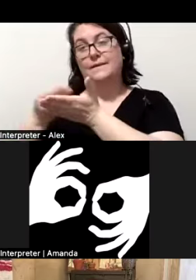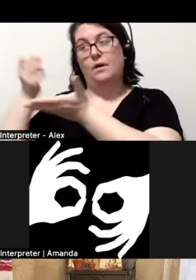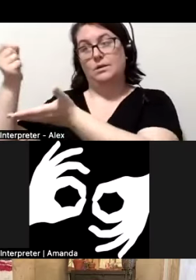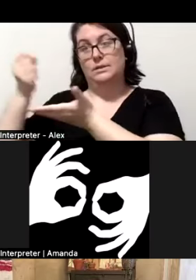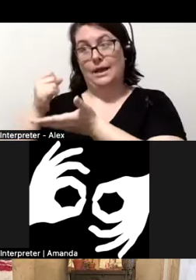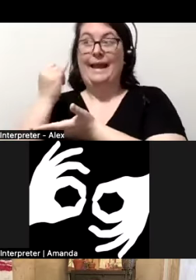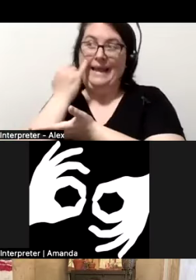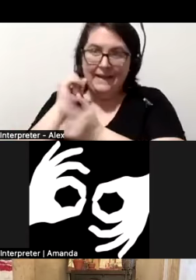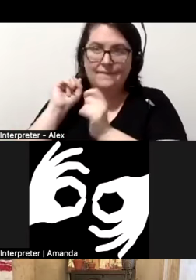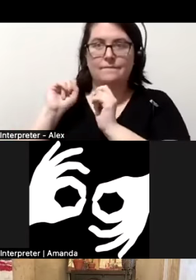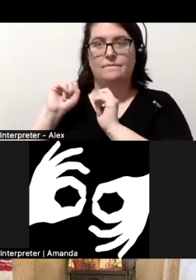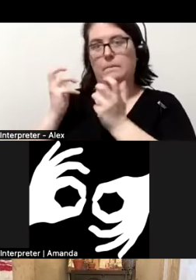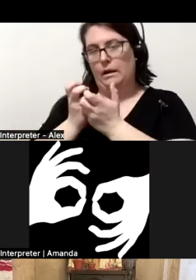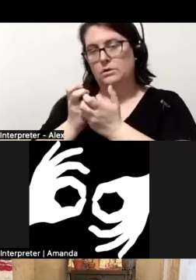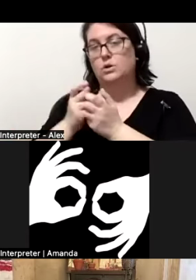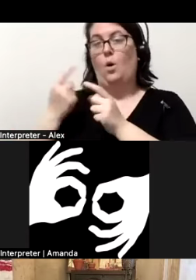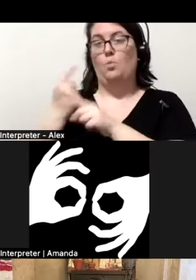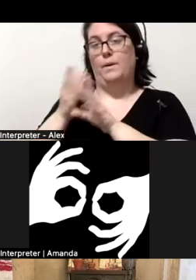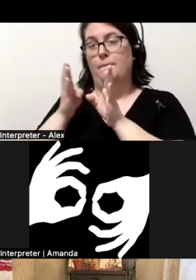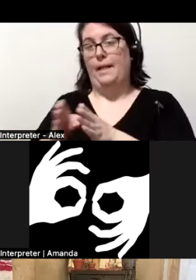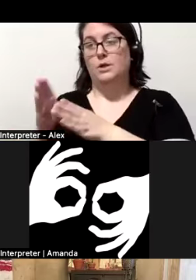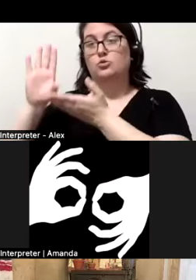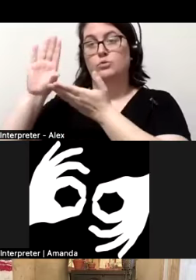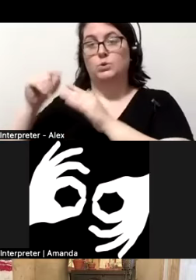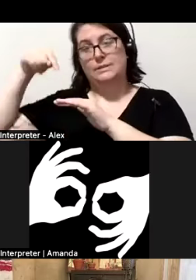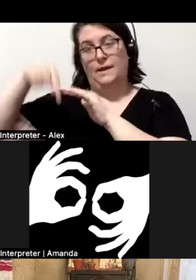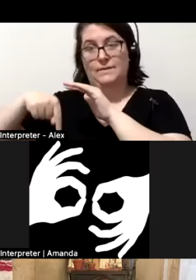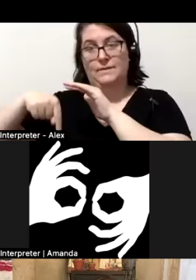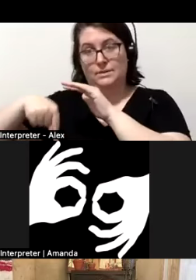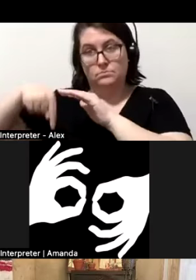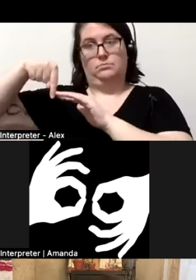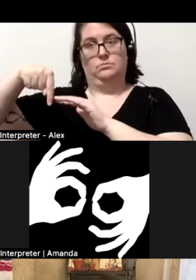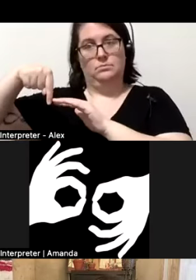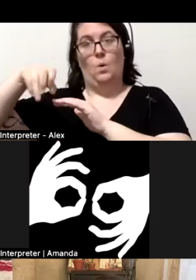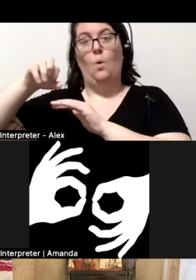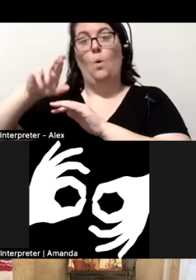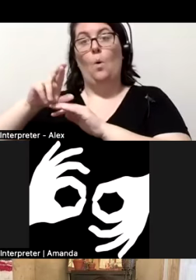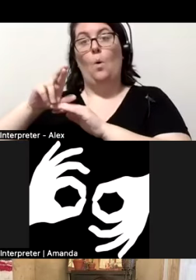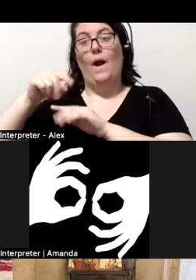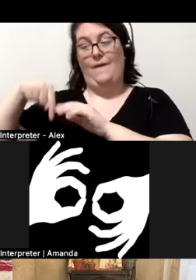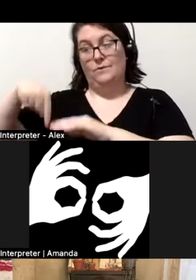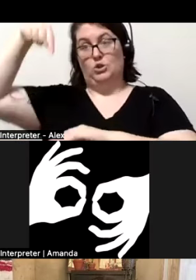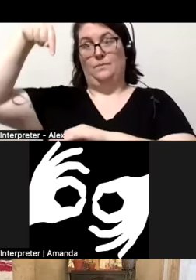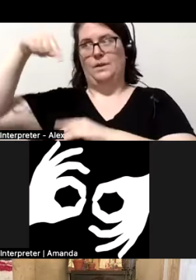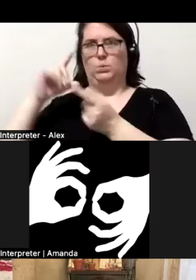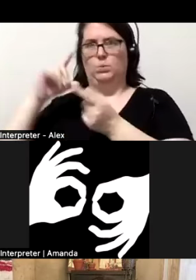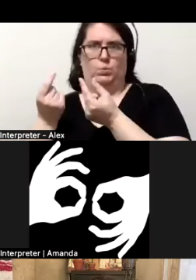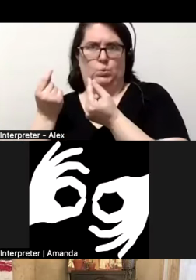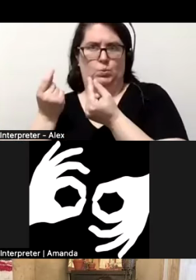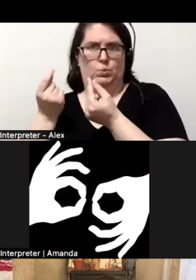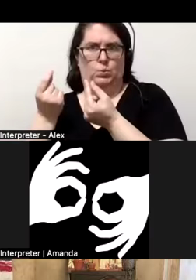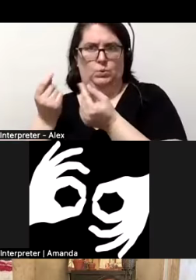applicable, appropriate plans are in place to reduce deficits and or utilize accumulated surpluses.